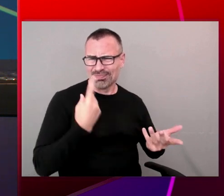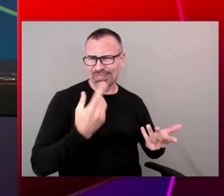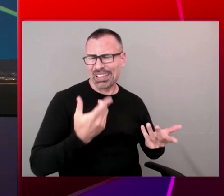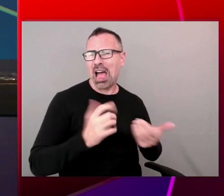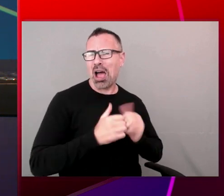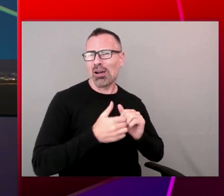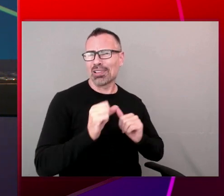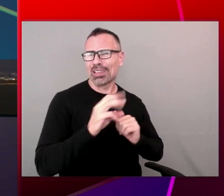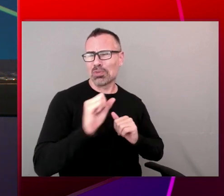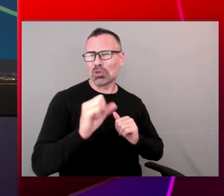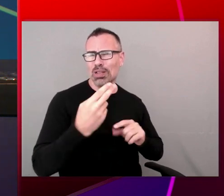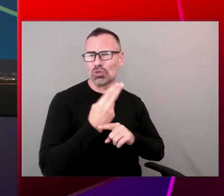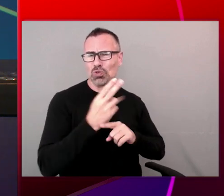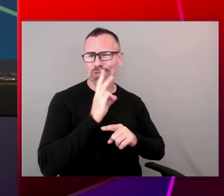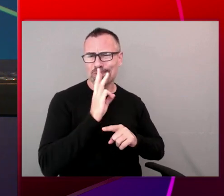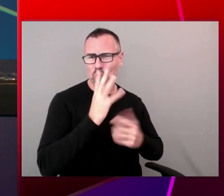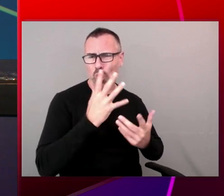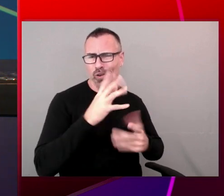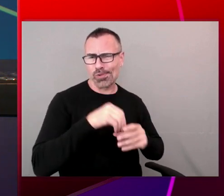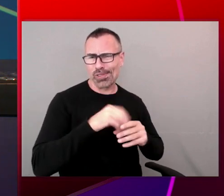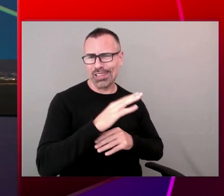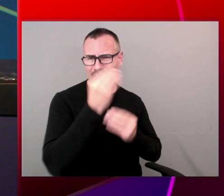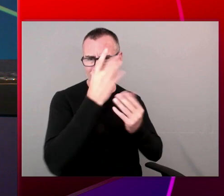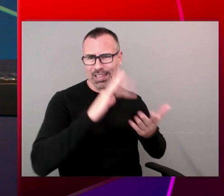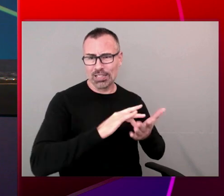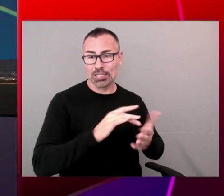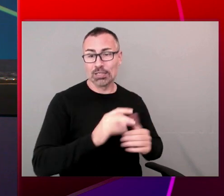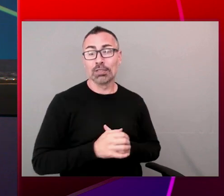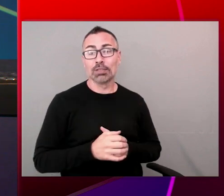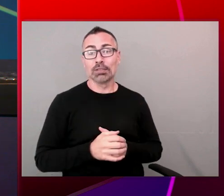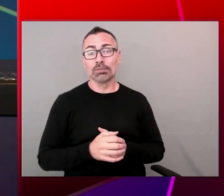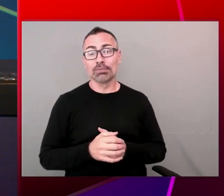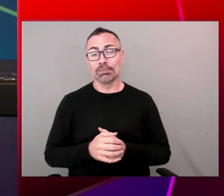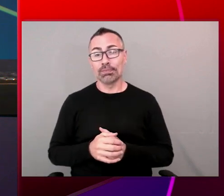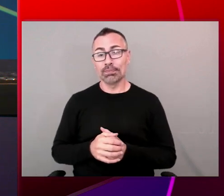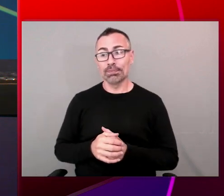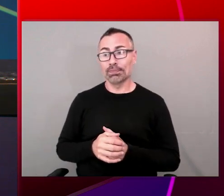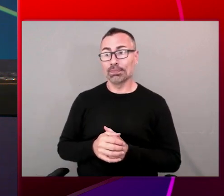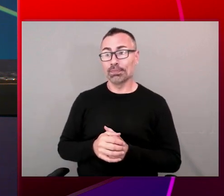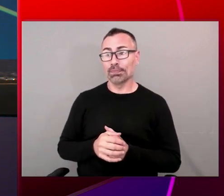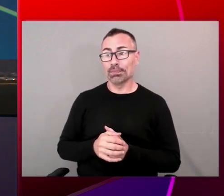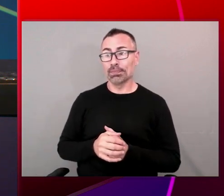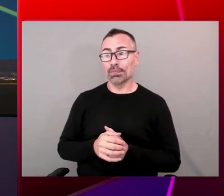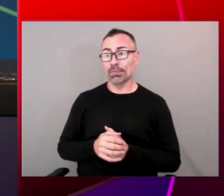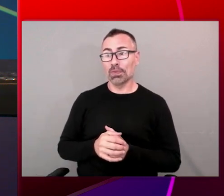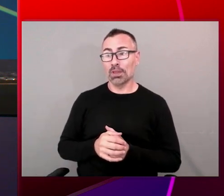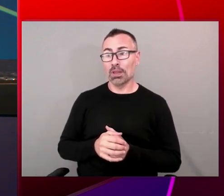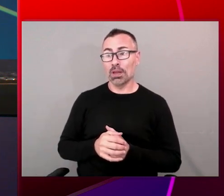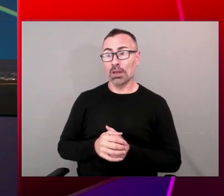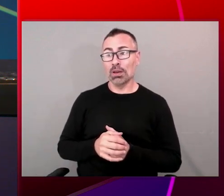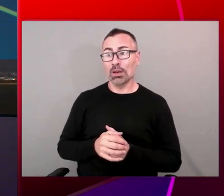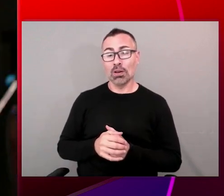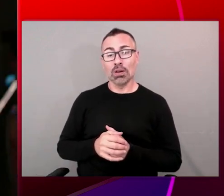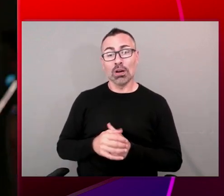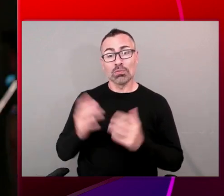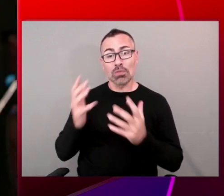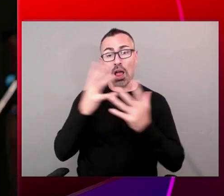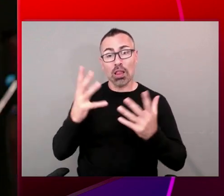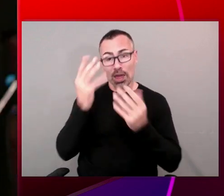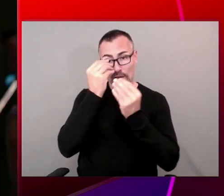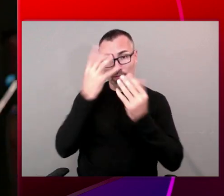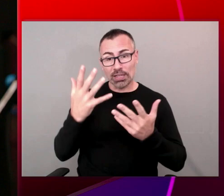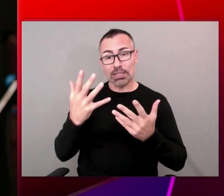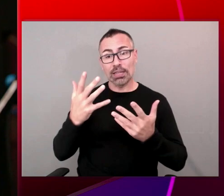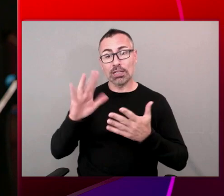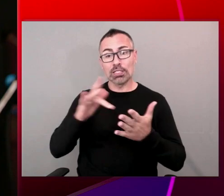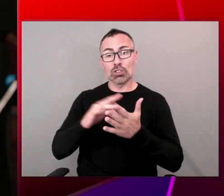center actually using the water for? Yeah. So at a lot of our data centers, we're using water for cooling. Is the short answer.